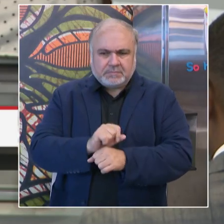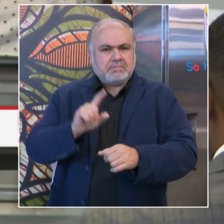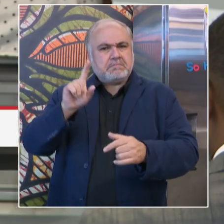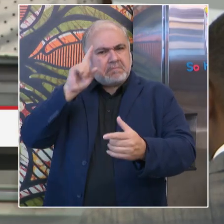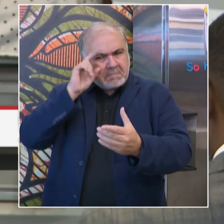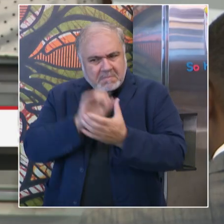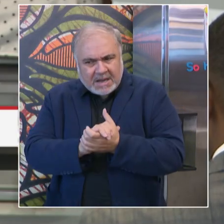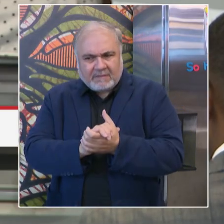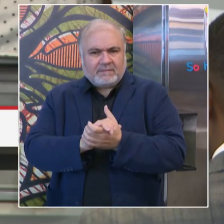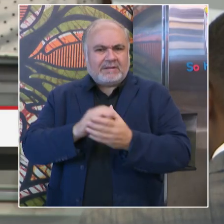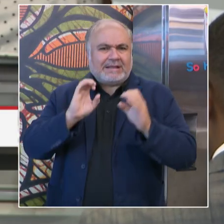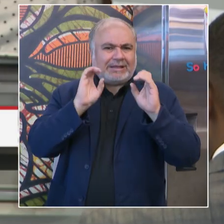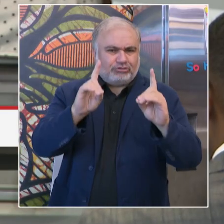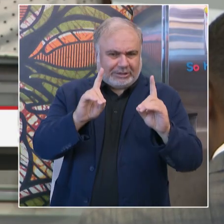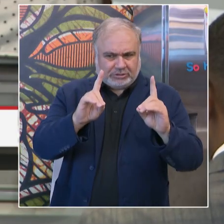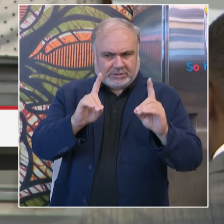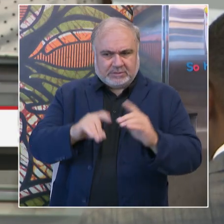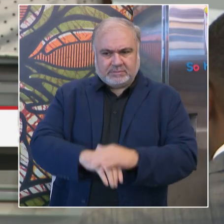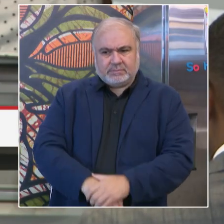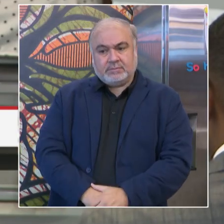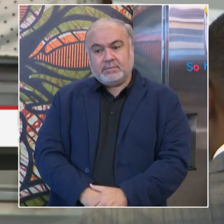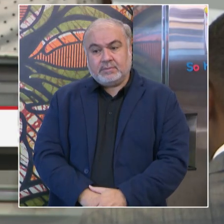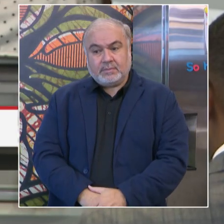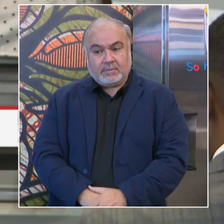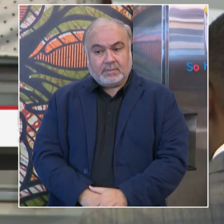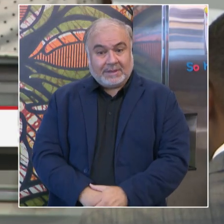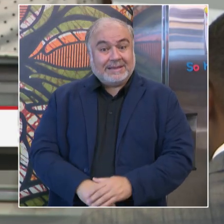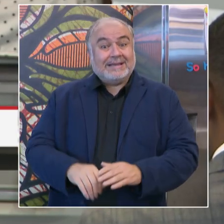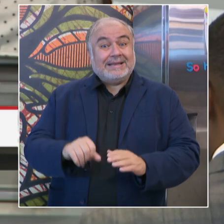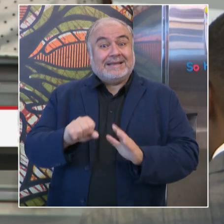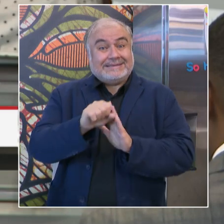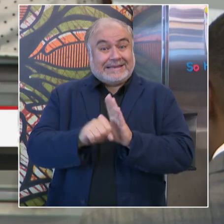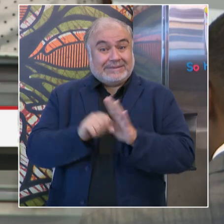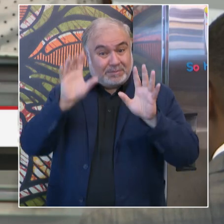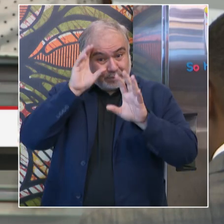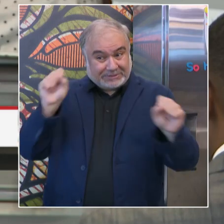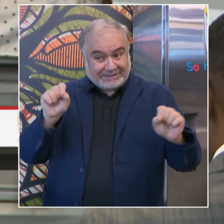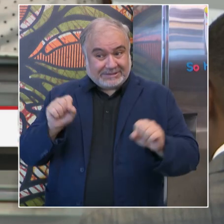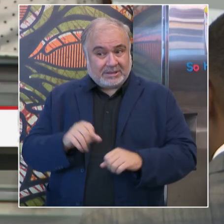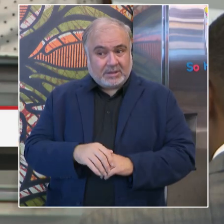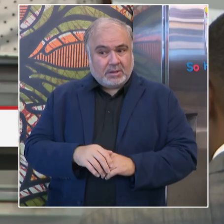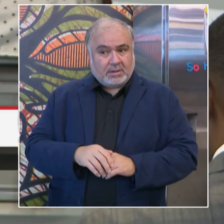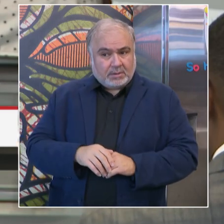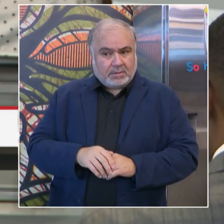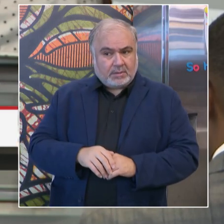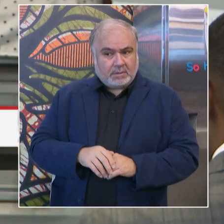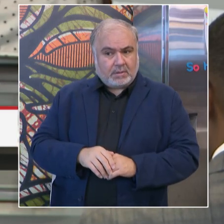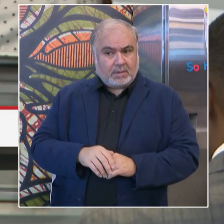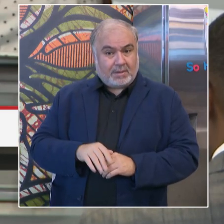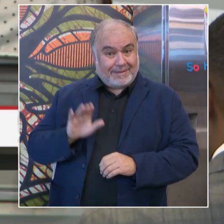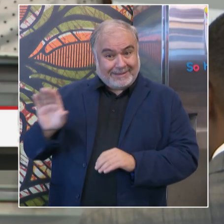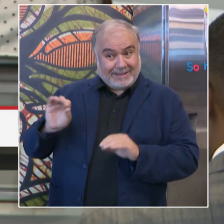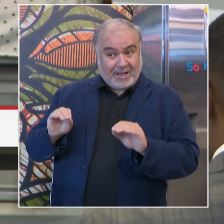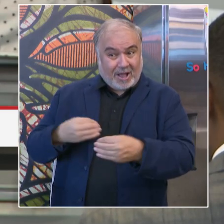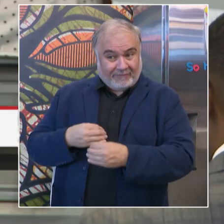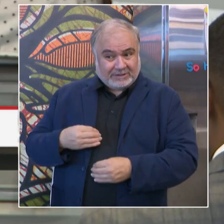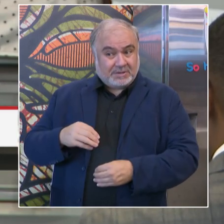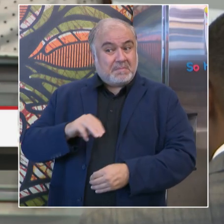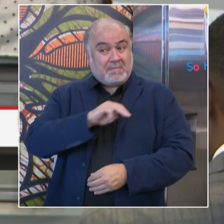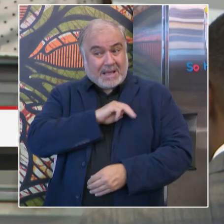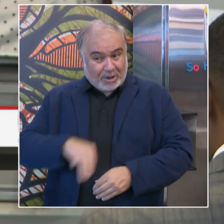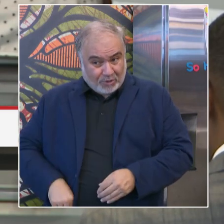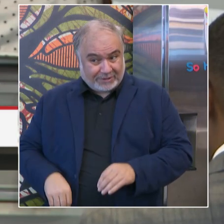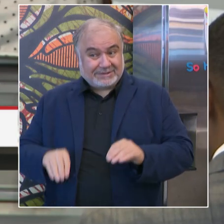of the State Superintendent of Education and DC Public Schools, the Office of the Mayor's Department of Education, the